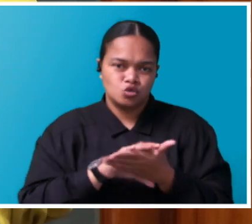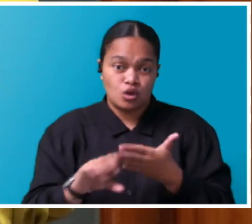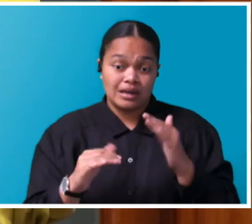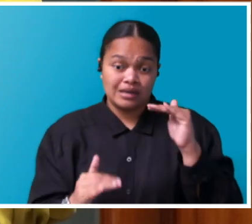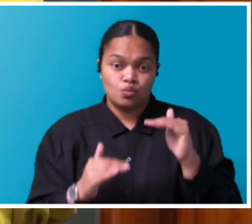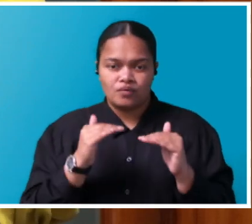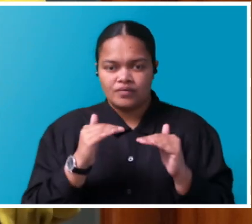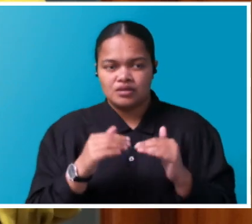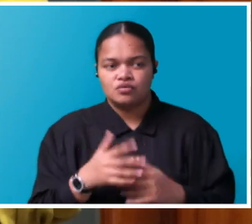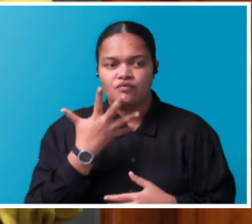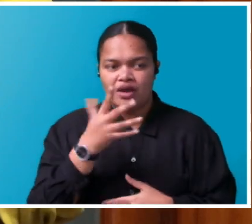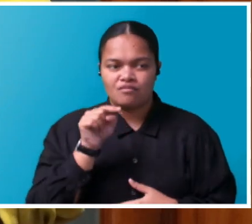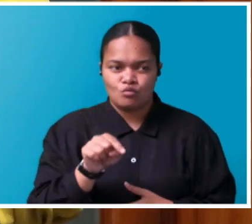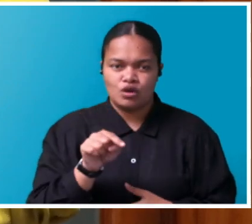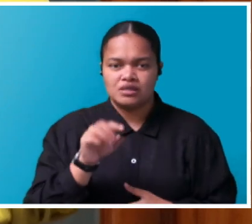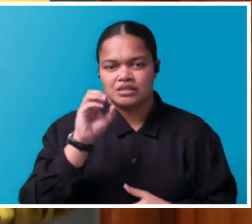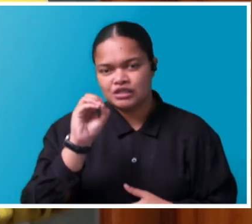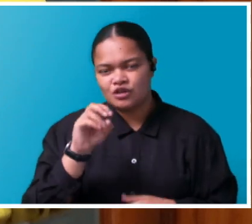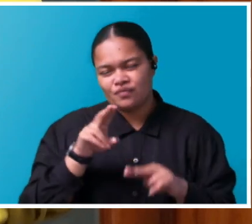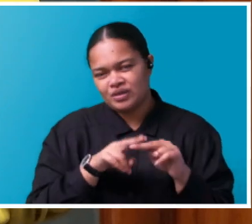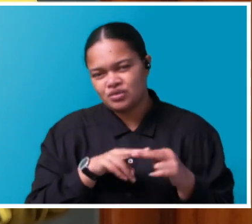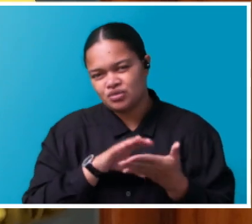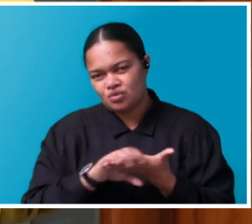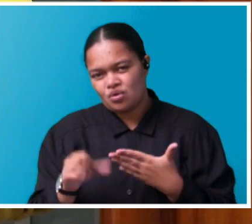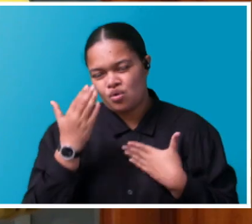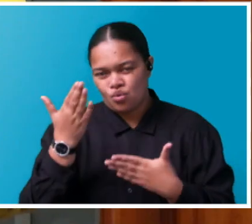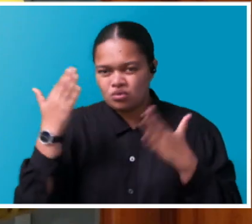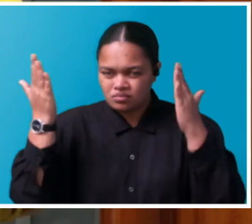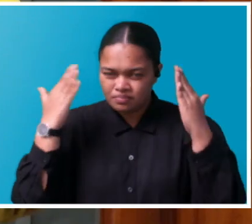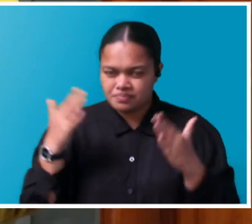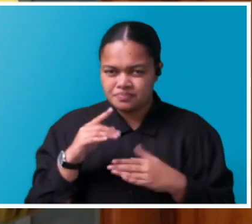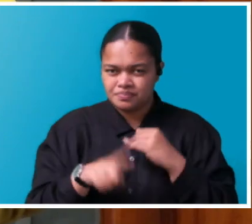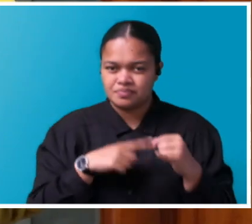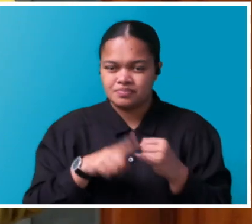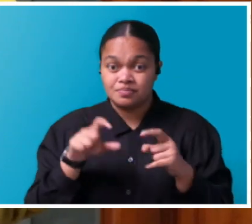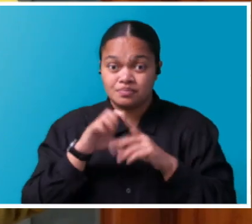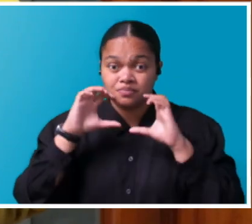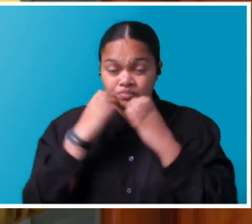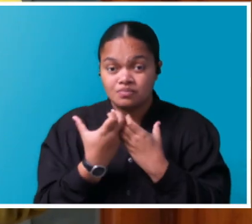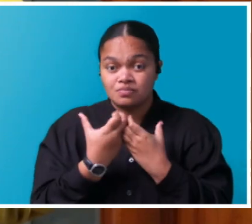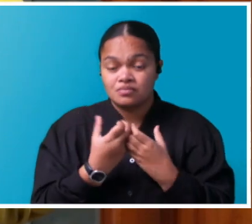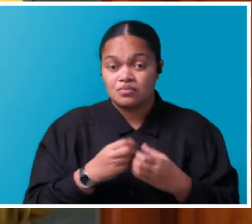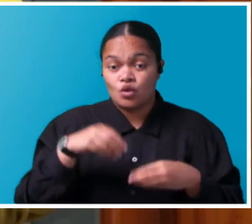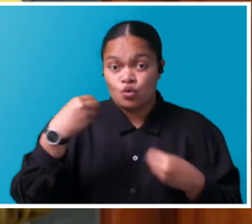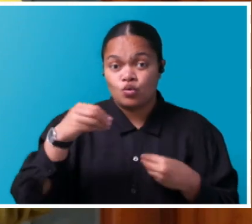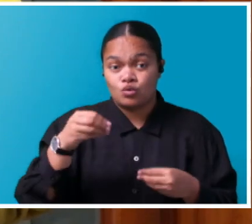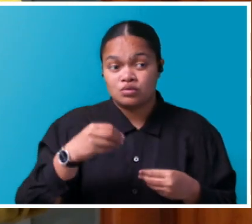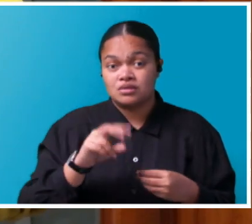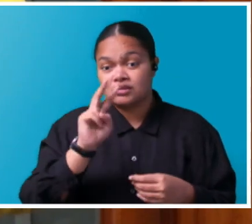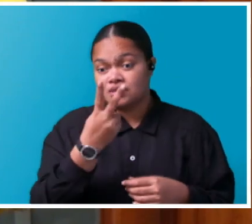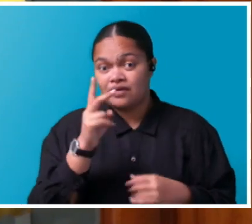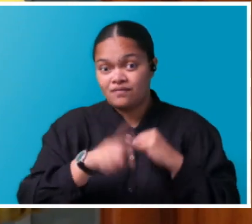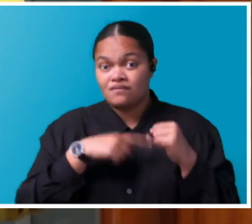to 5.0 Fiji dollars. Honorable Speaker, by the end of December, the auditing for the second and final monitoring